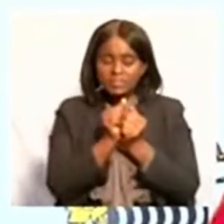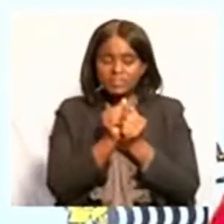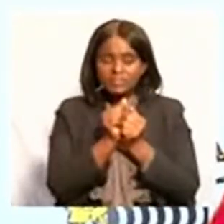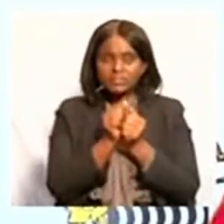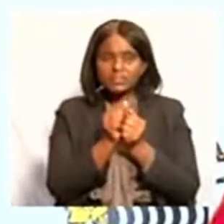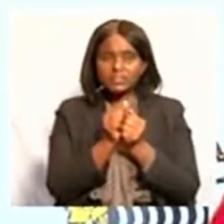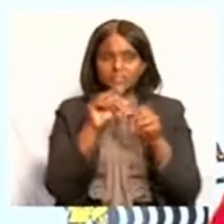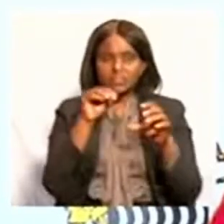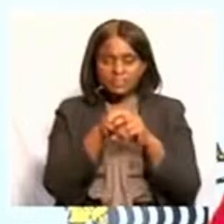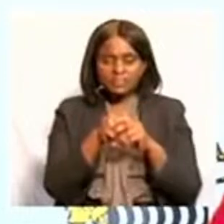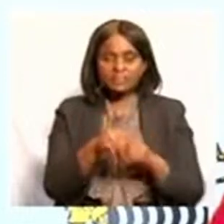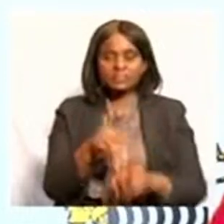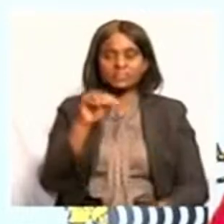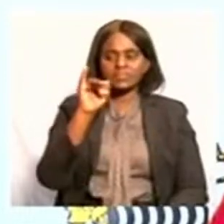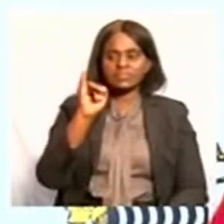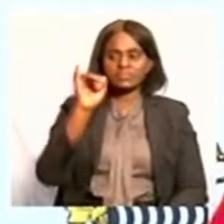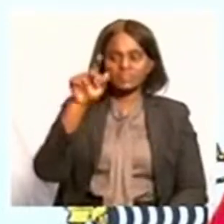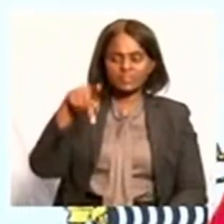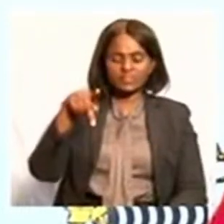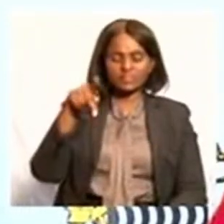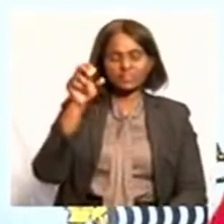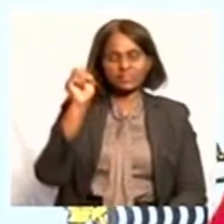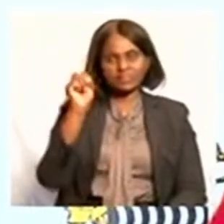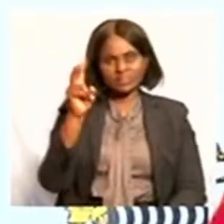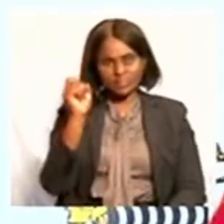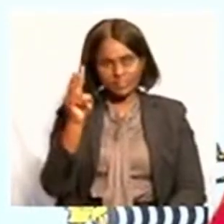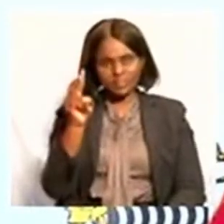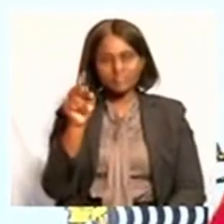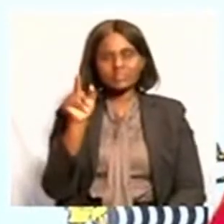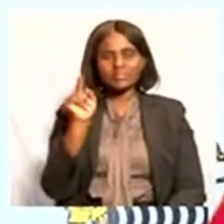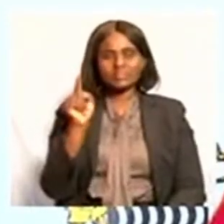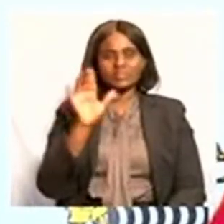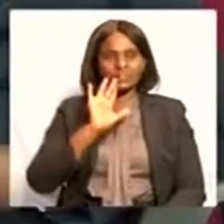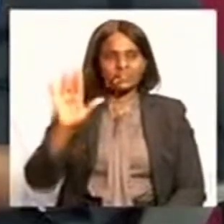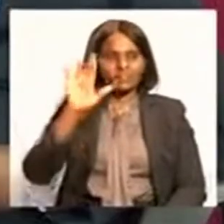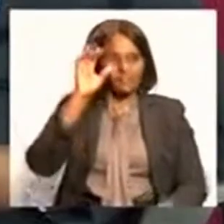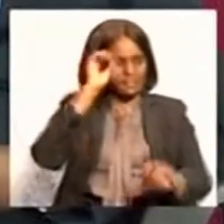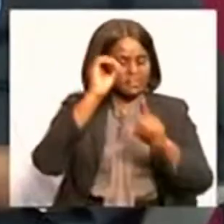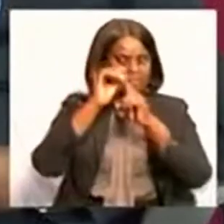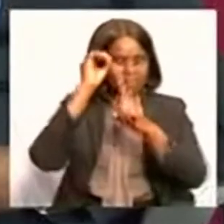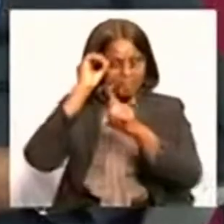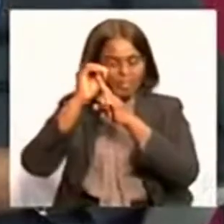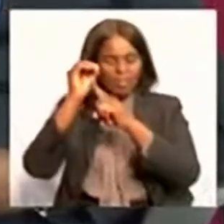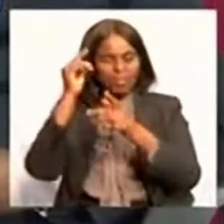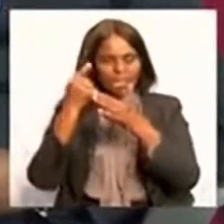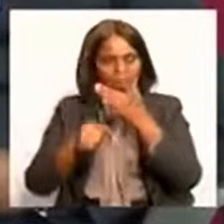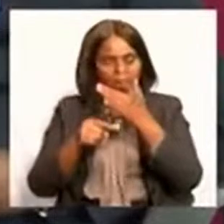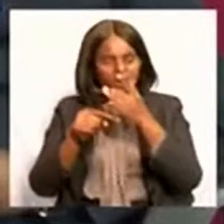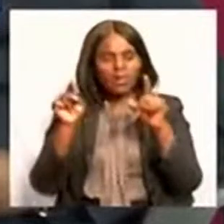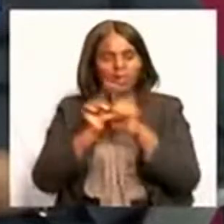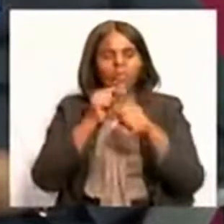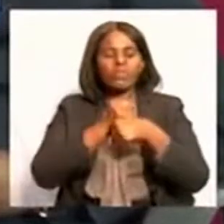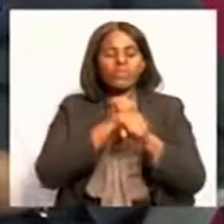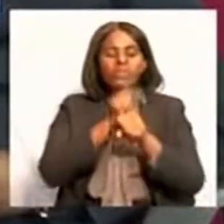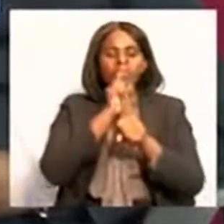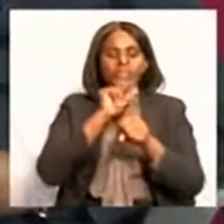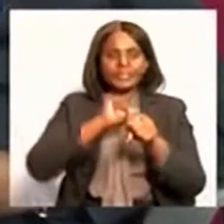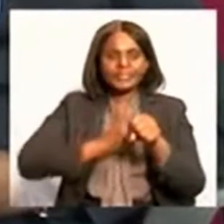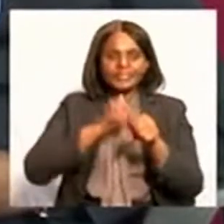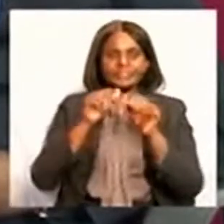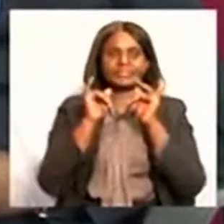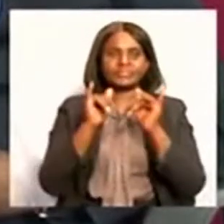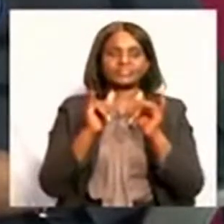INTOSI P12, and whose one of the objectives is to ensure that we